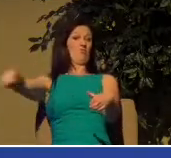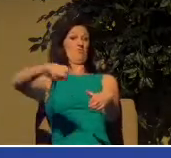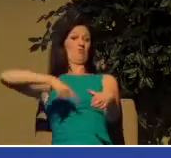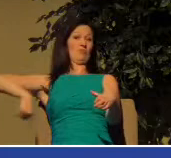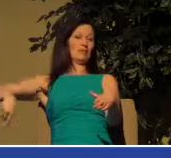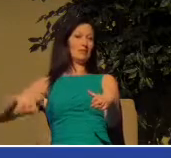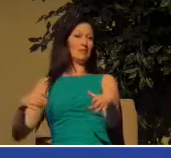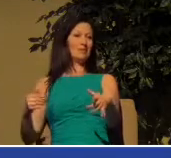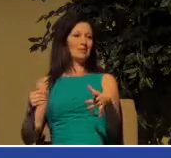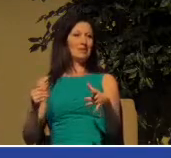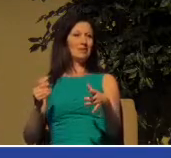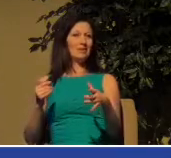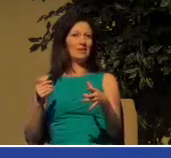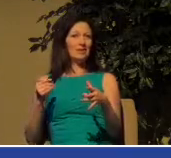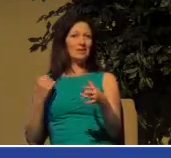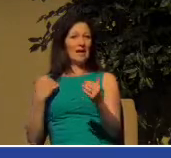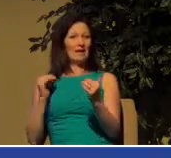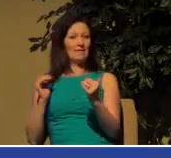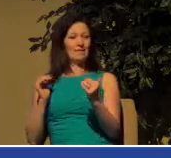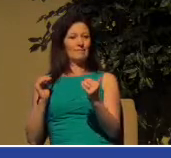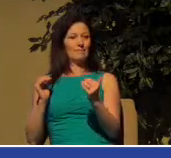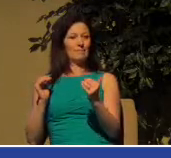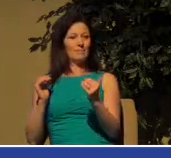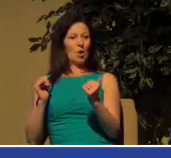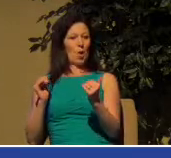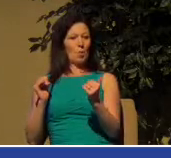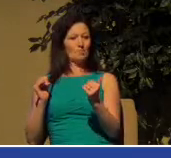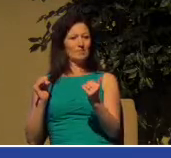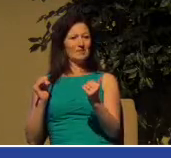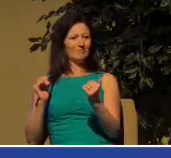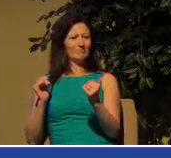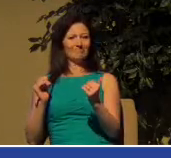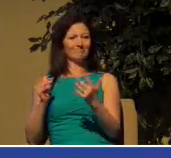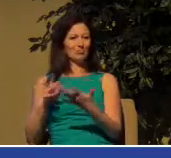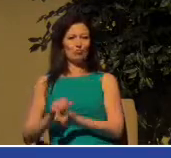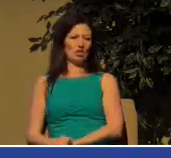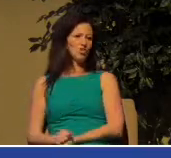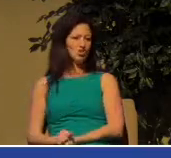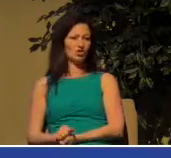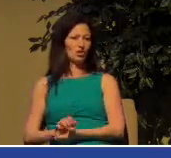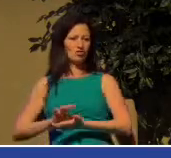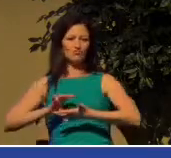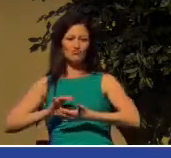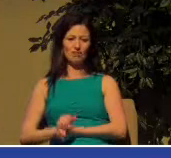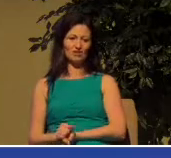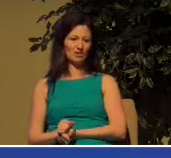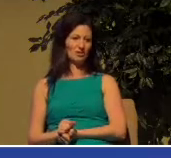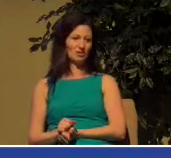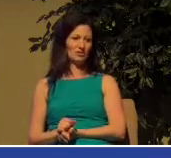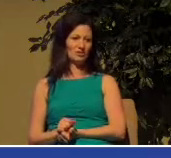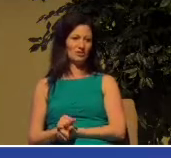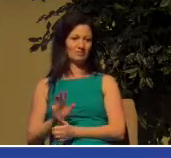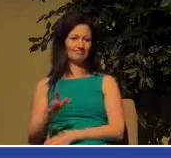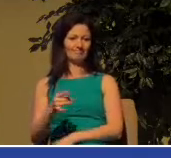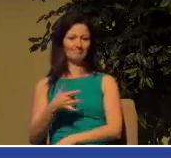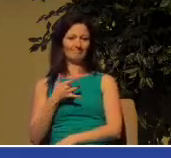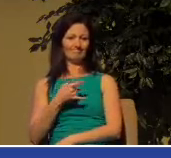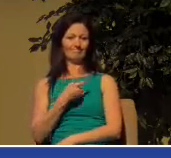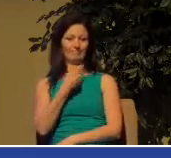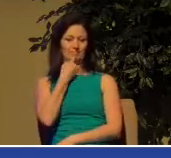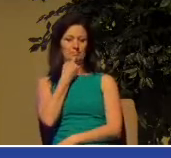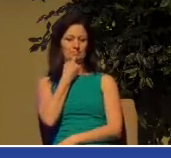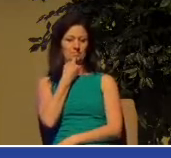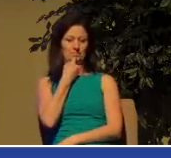had their hopes dashed, and that disappointment led them to